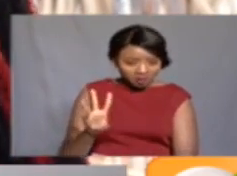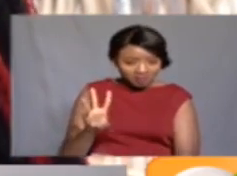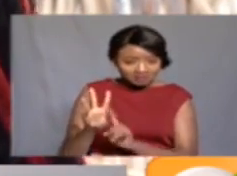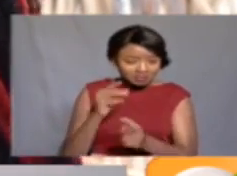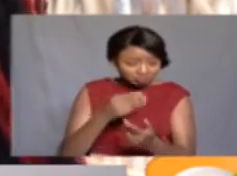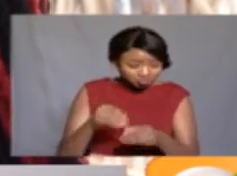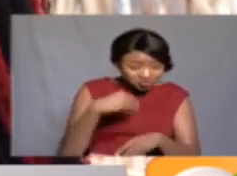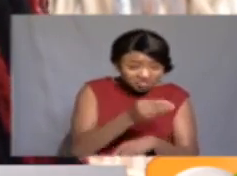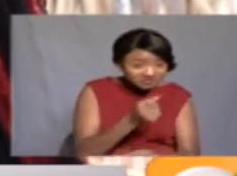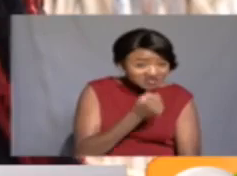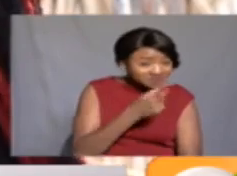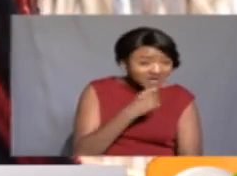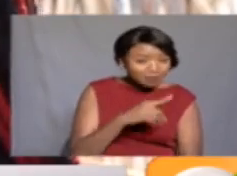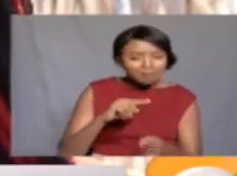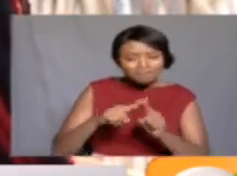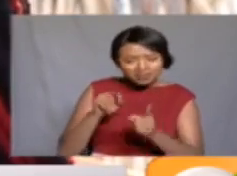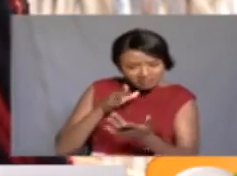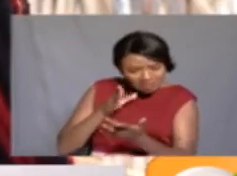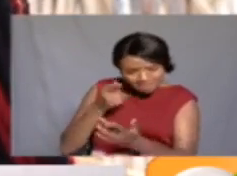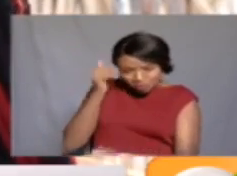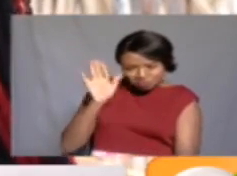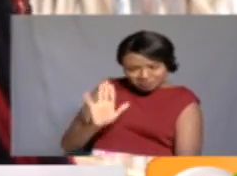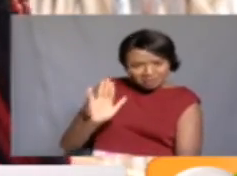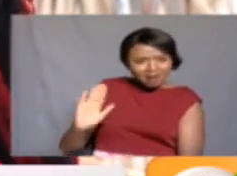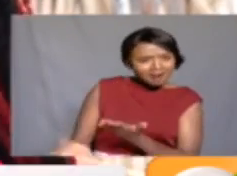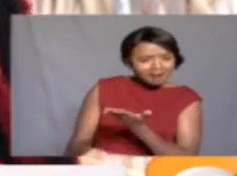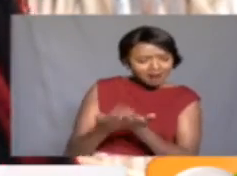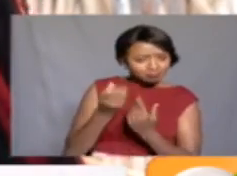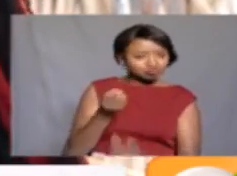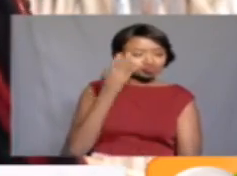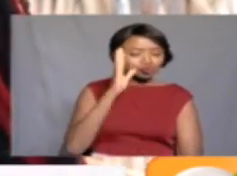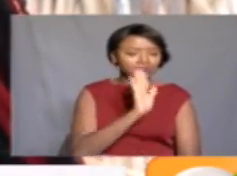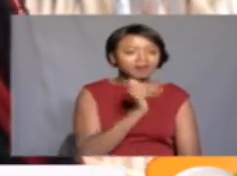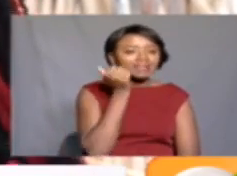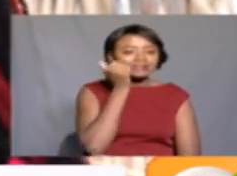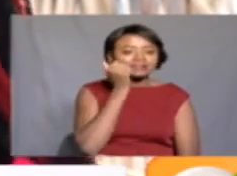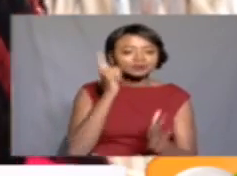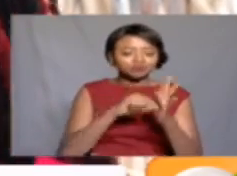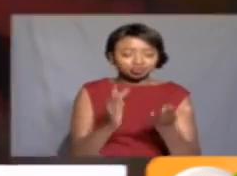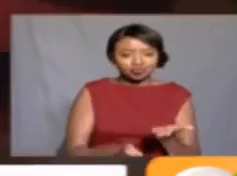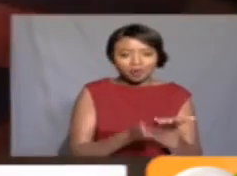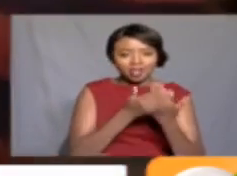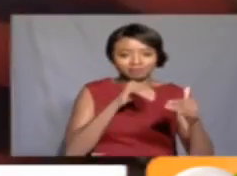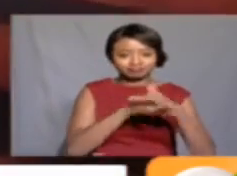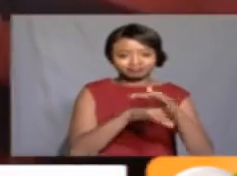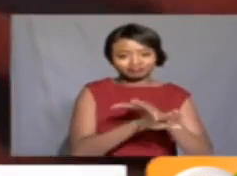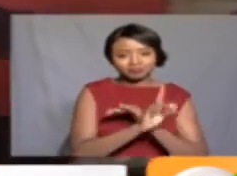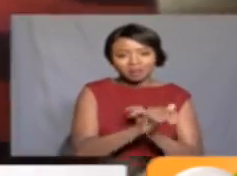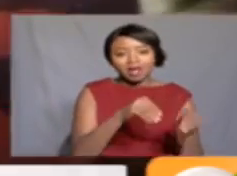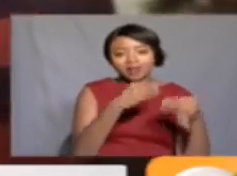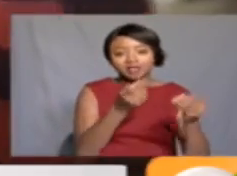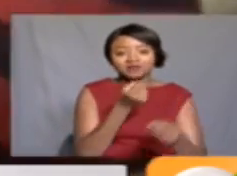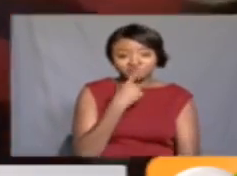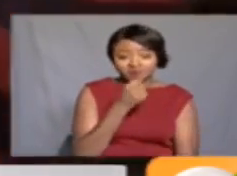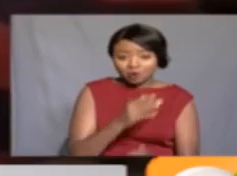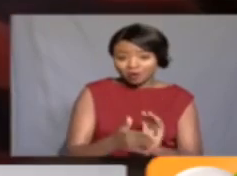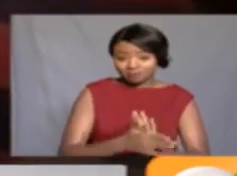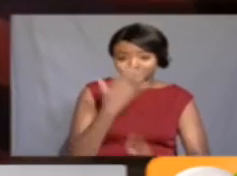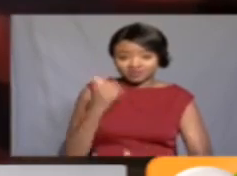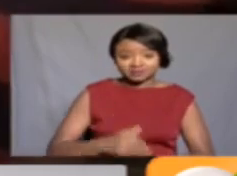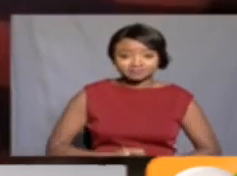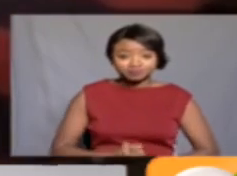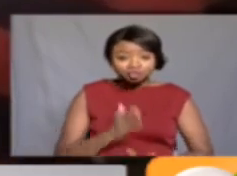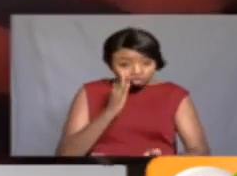them managing to identify the danger signs, then we can get access to the children in time. Pneumonia is a disease that leaves